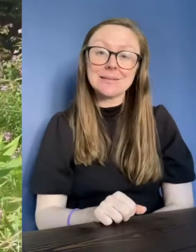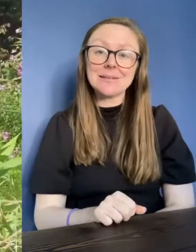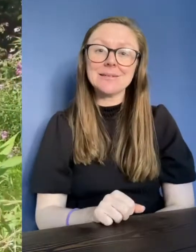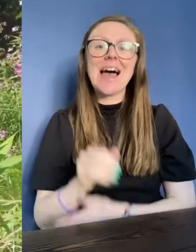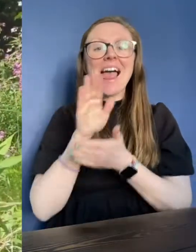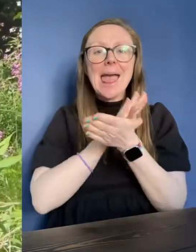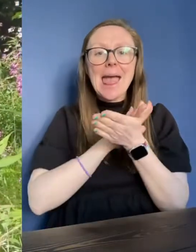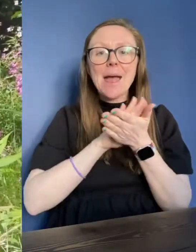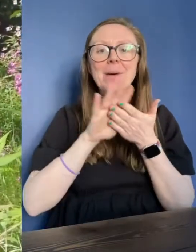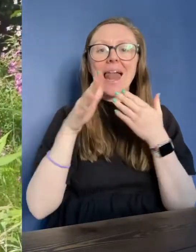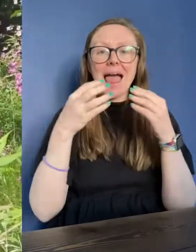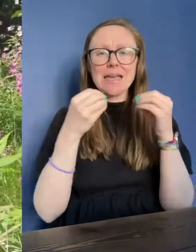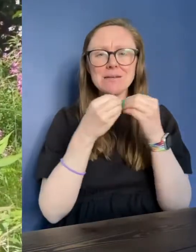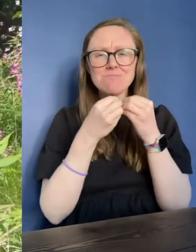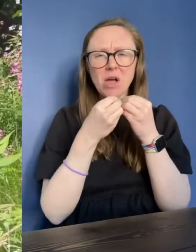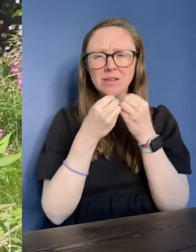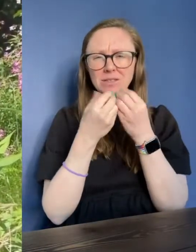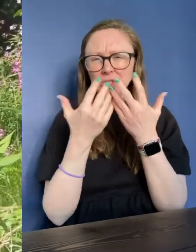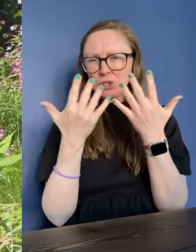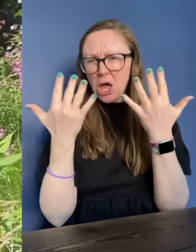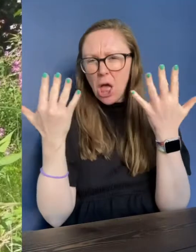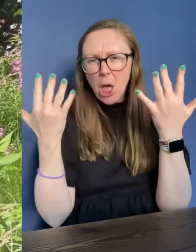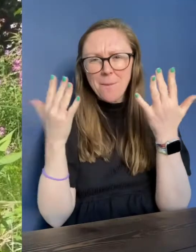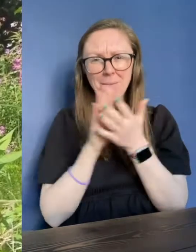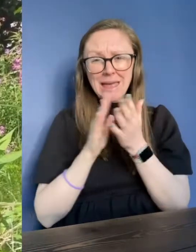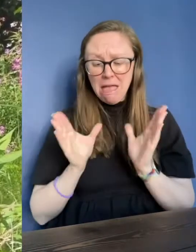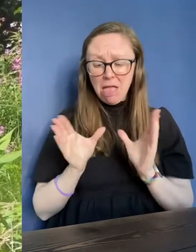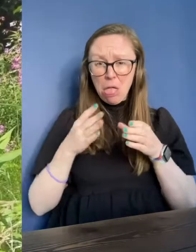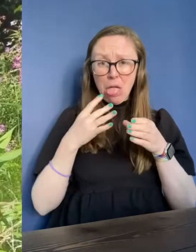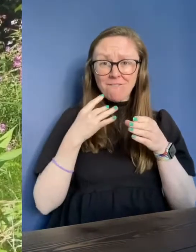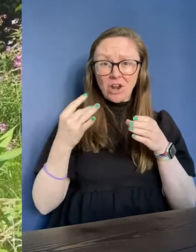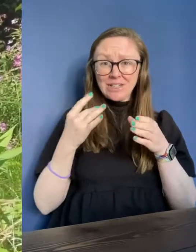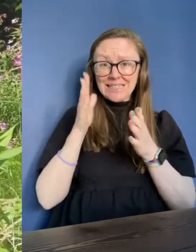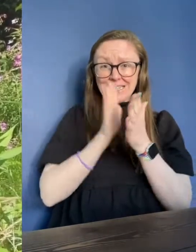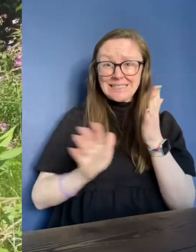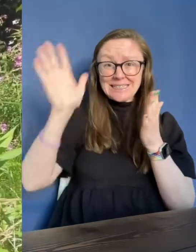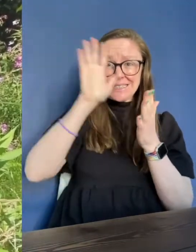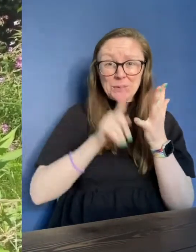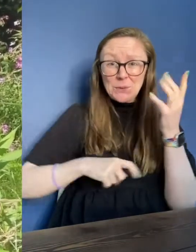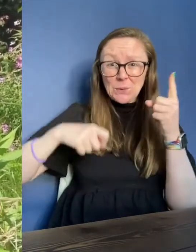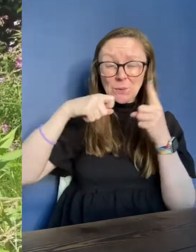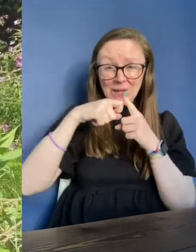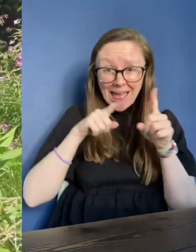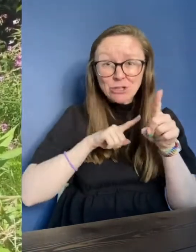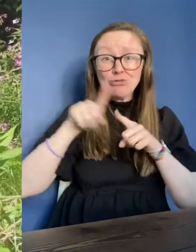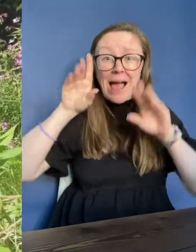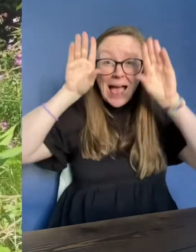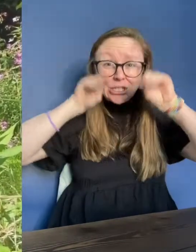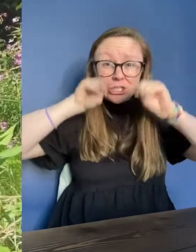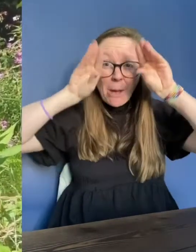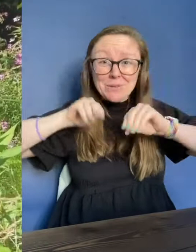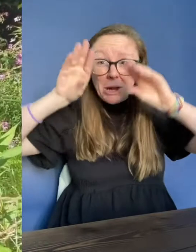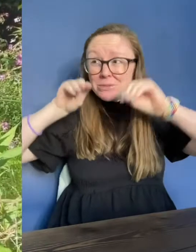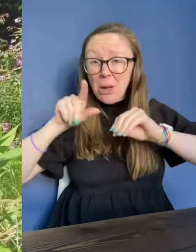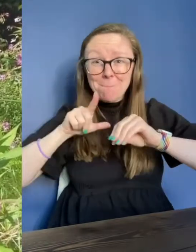Himalayan balsam is so invasive that groups of volunteers working across the UK to attempt to eradicate it